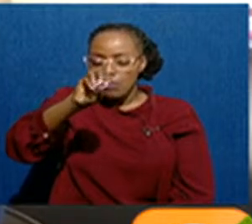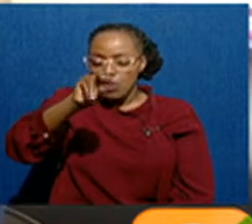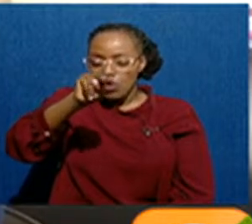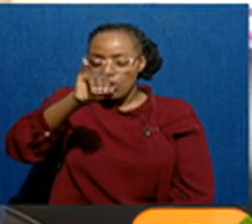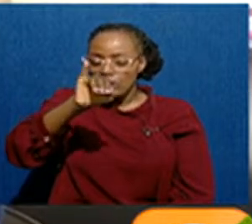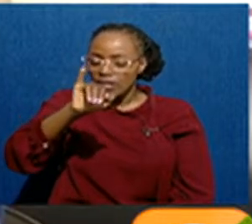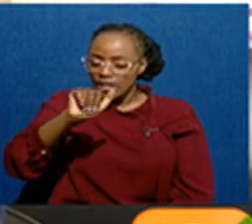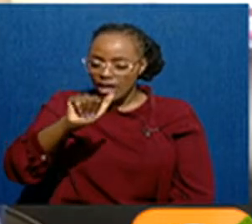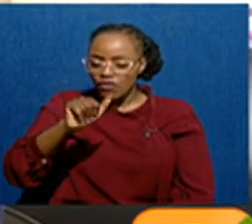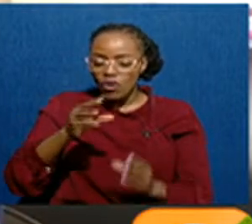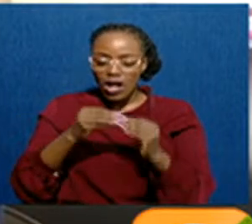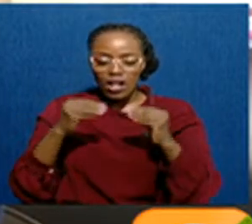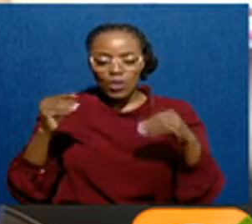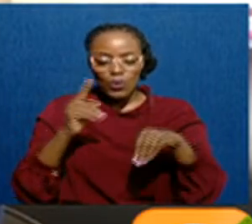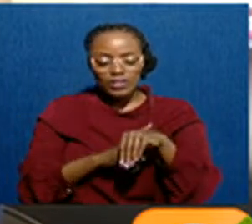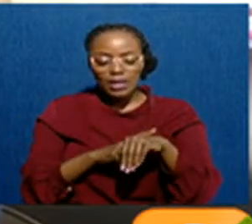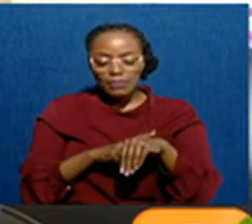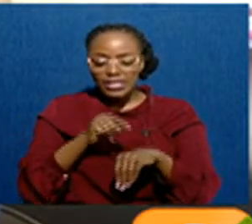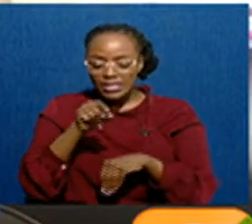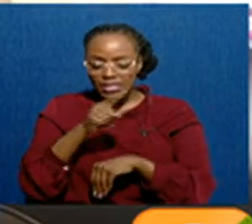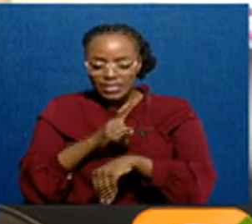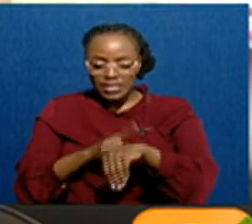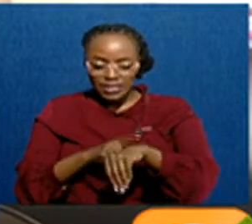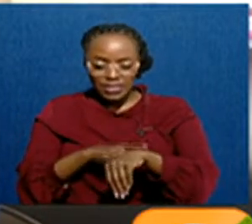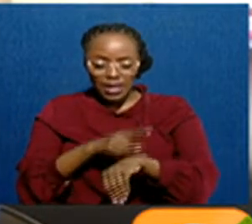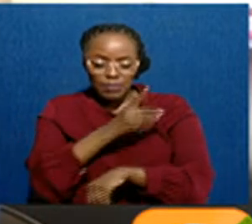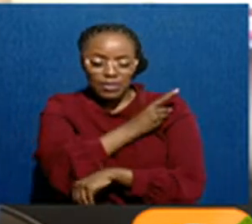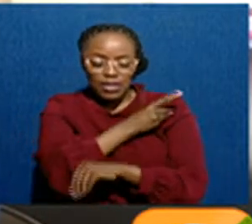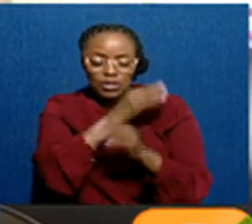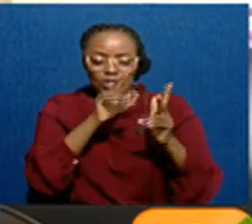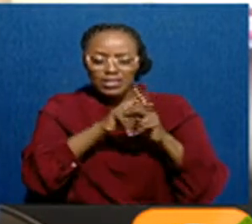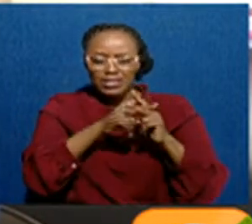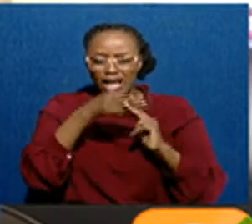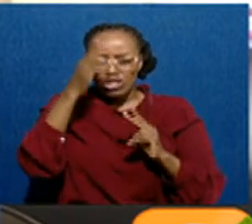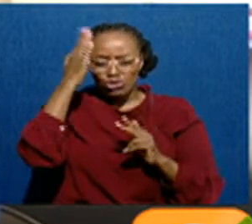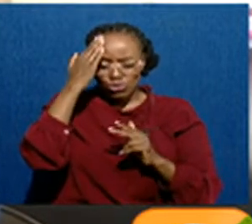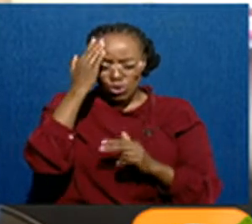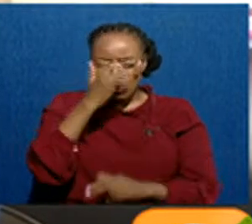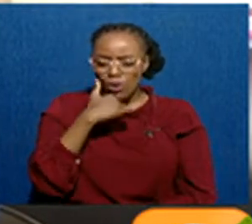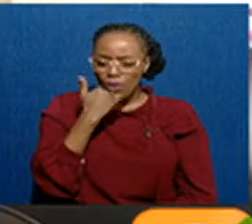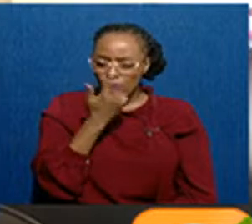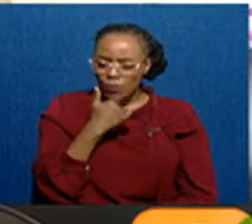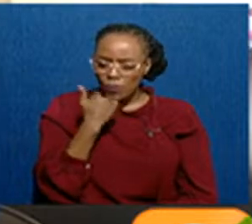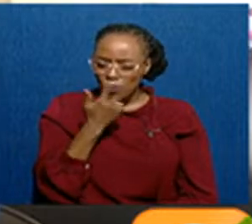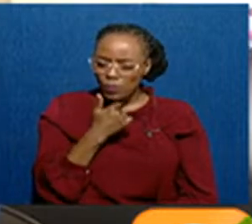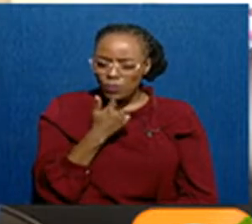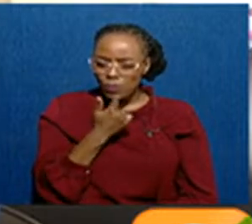munda, na hapo daktari ndio sasa anaanza kujua ni nani anaenda